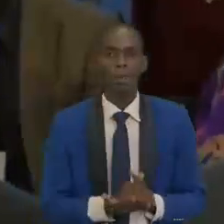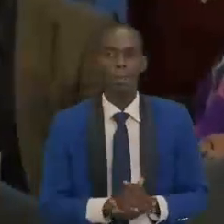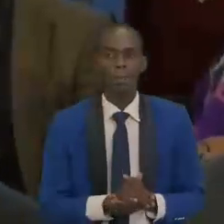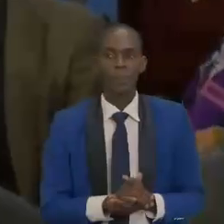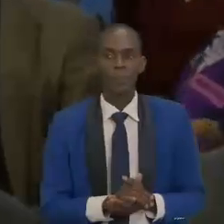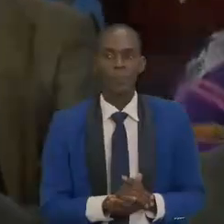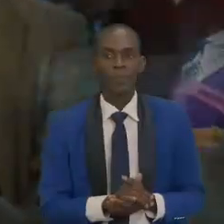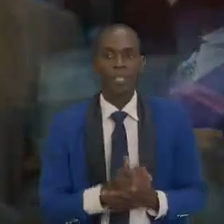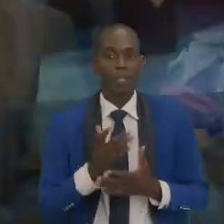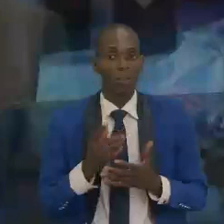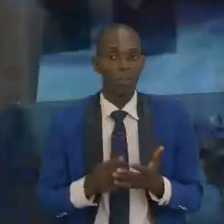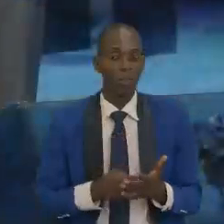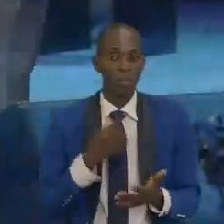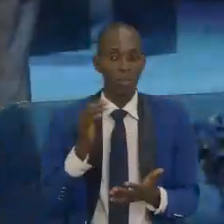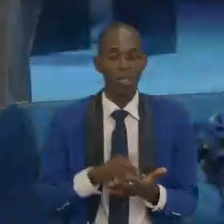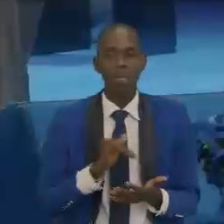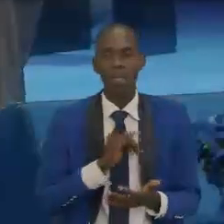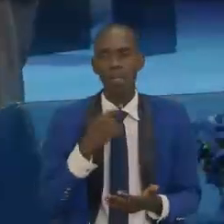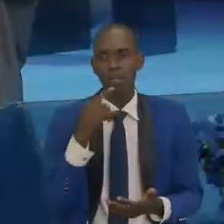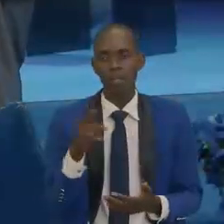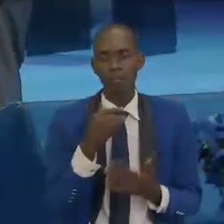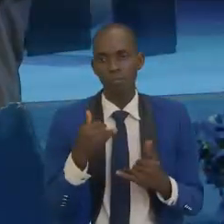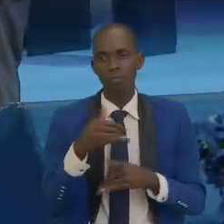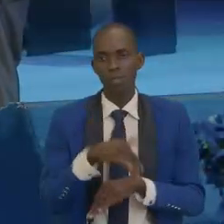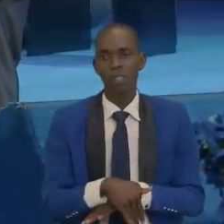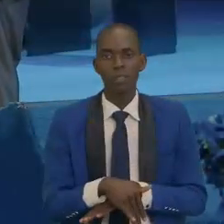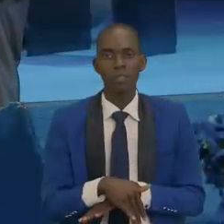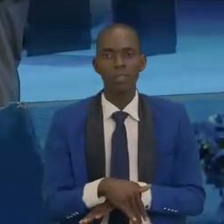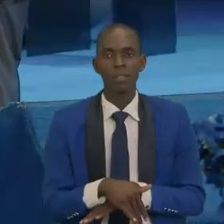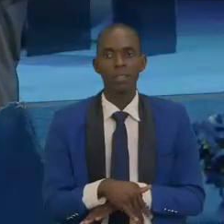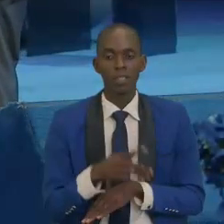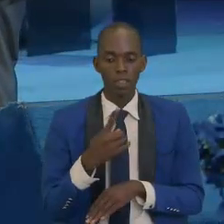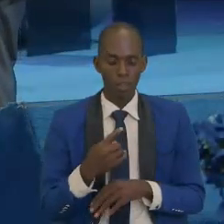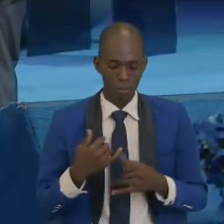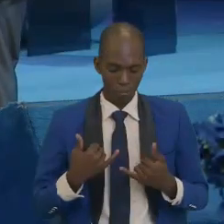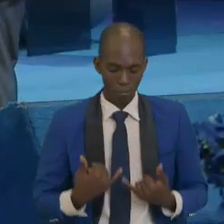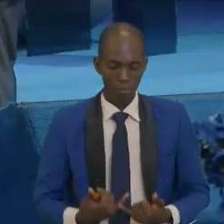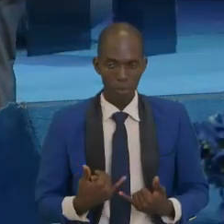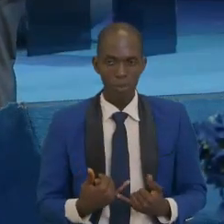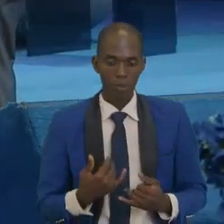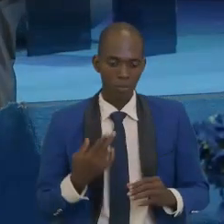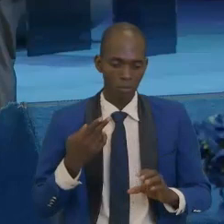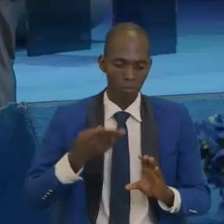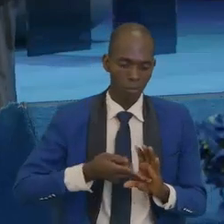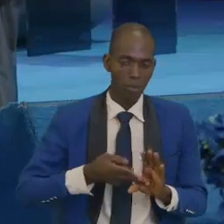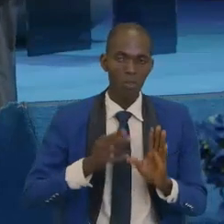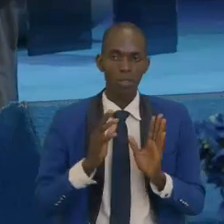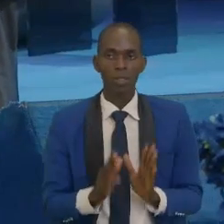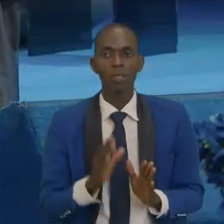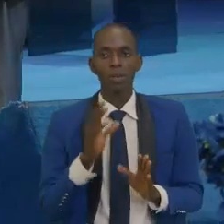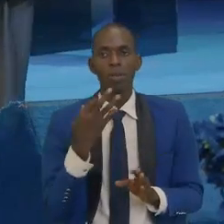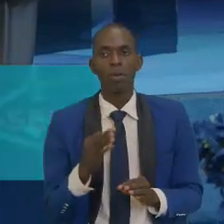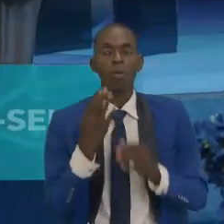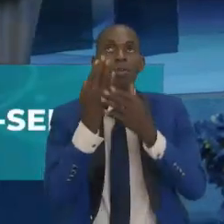Once again tonight, the present partakers of heaven